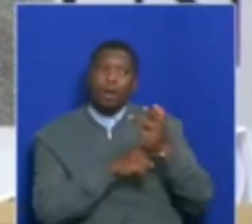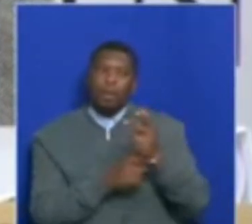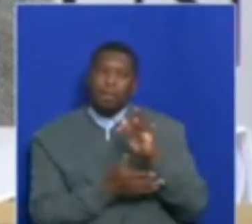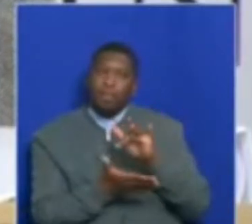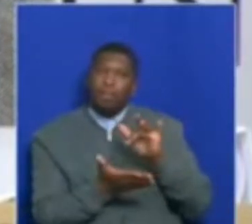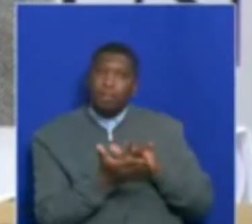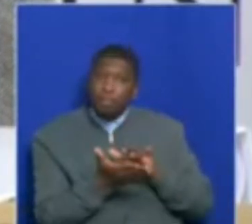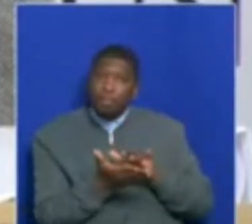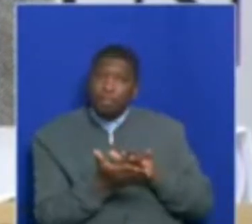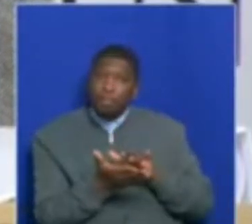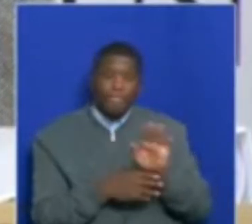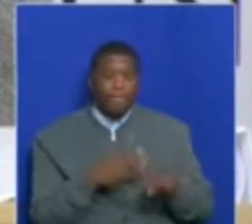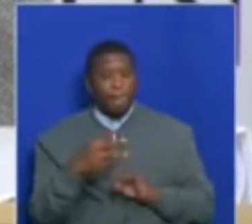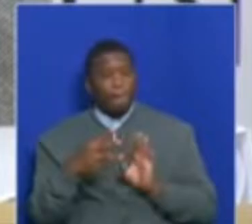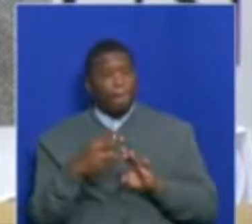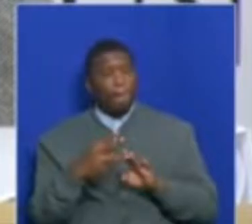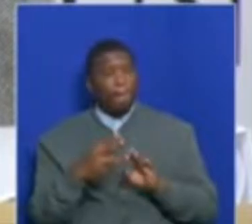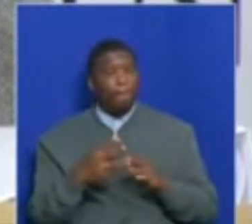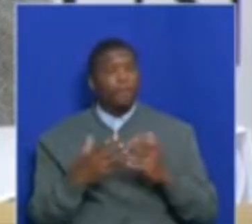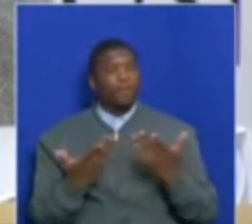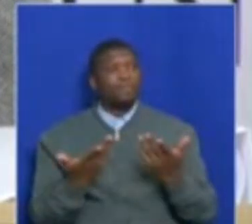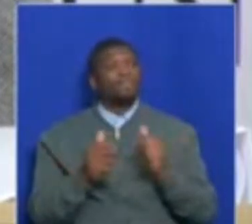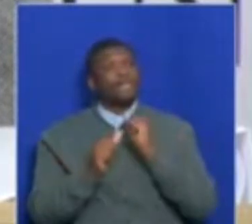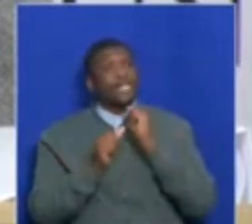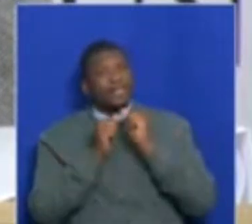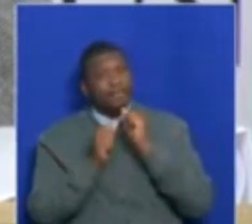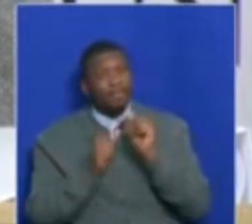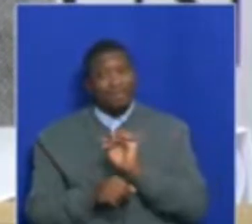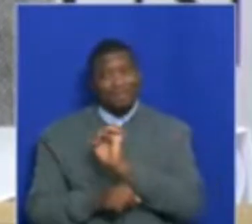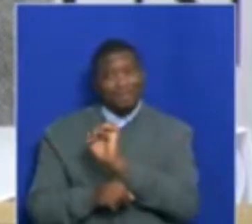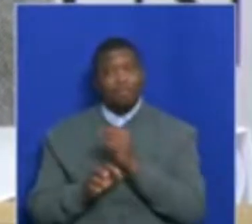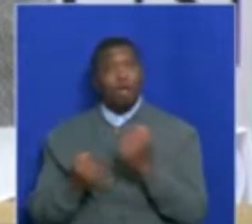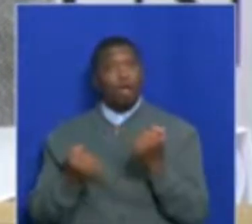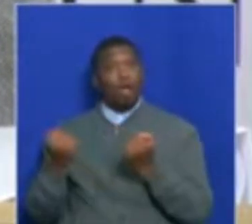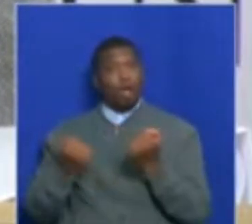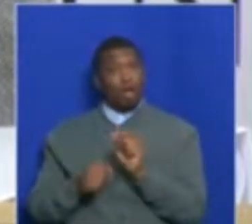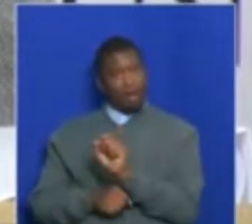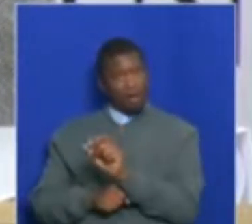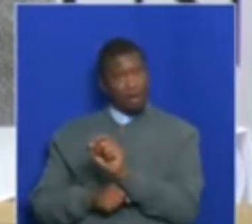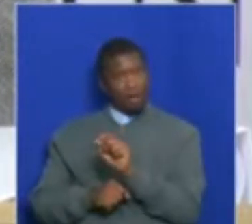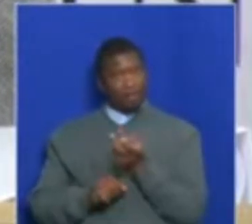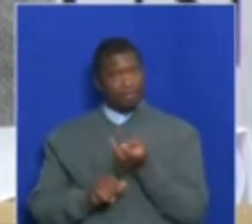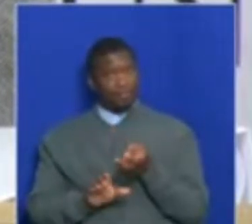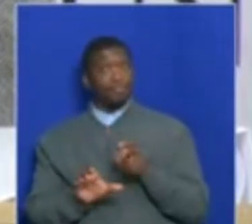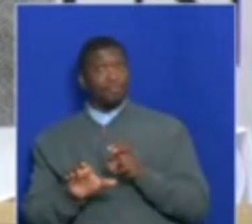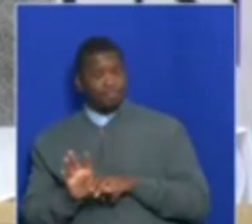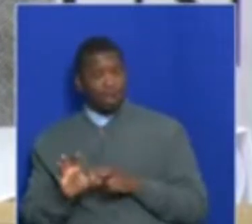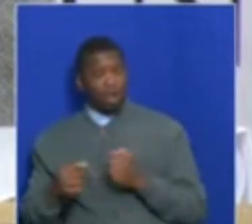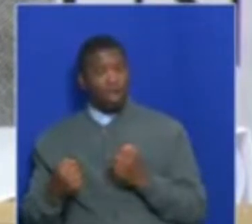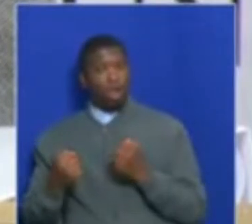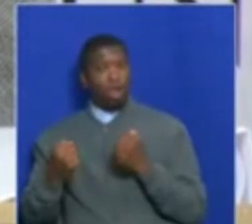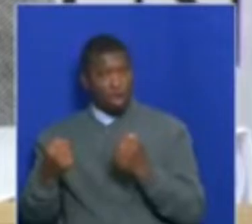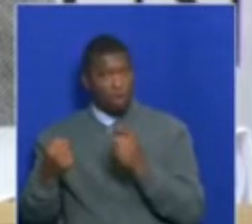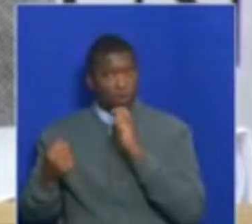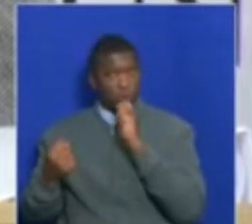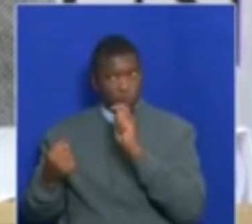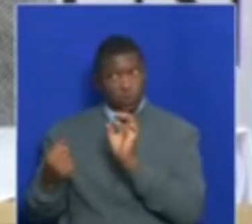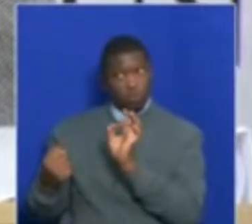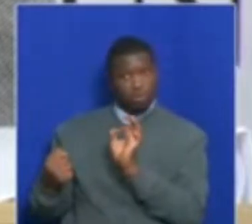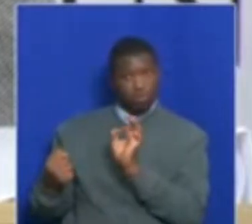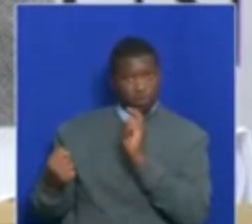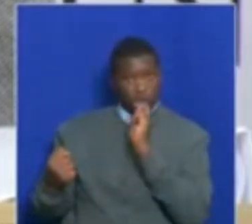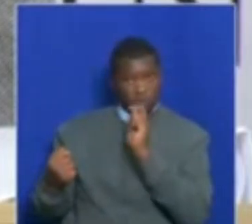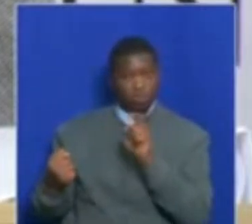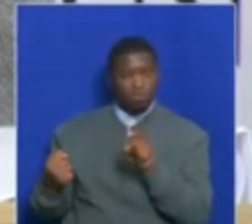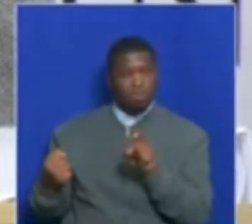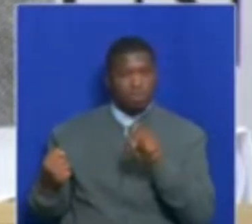if the vehicle that Bevan was allegedly to have driven, possibly there would have been